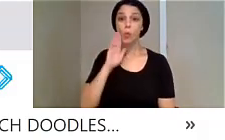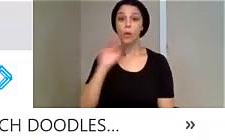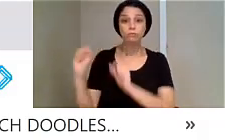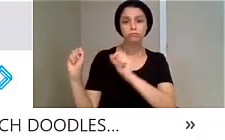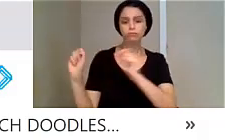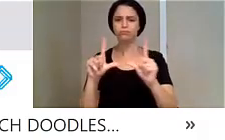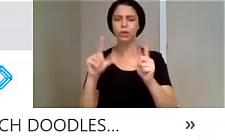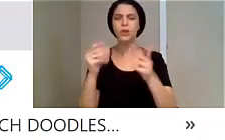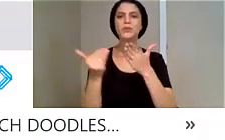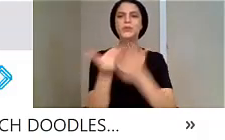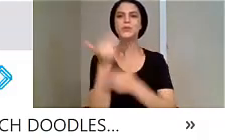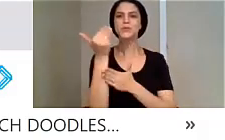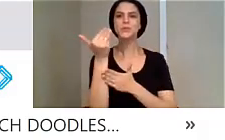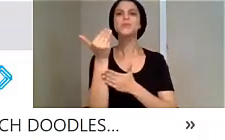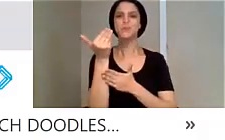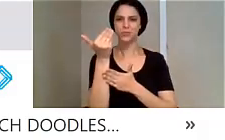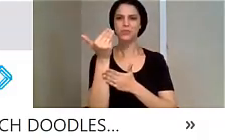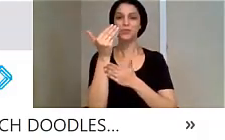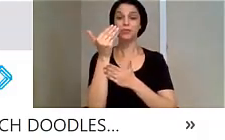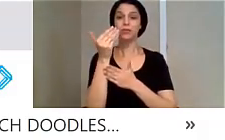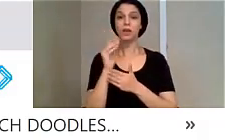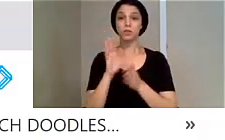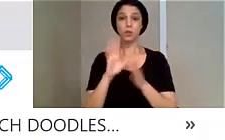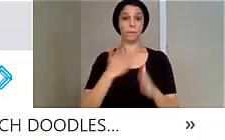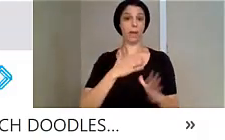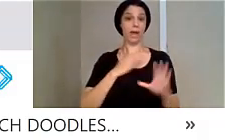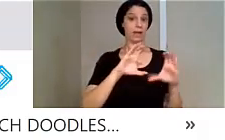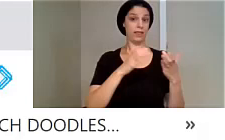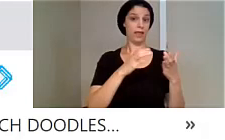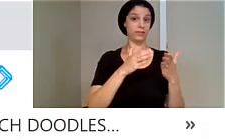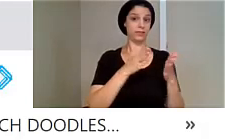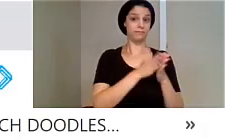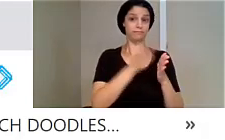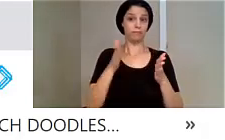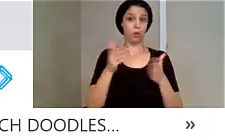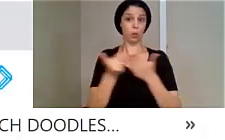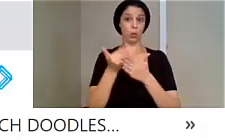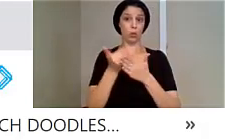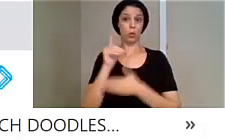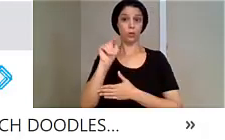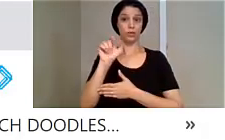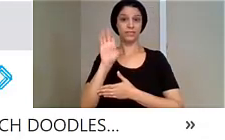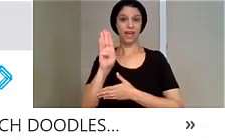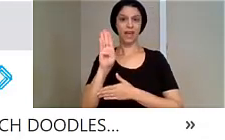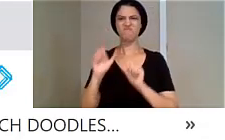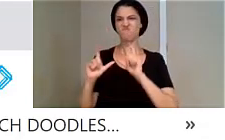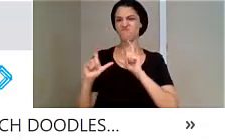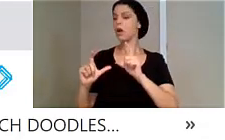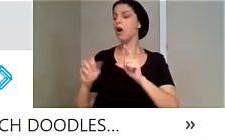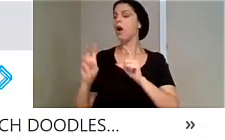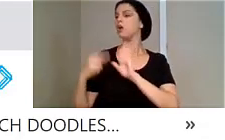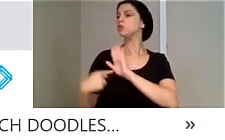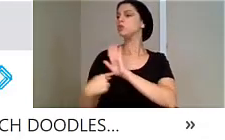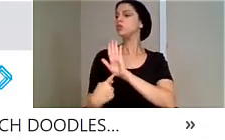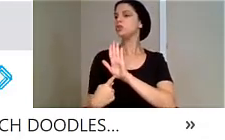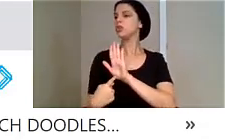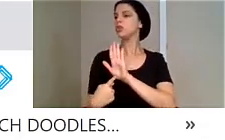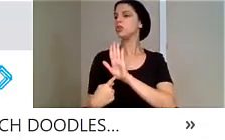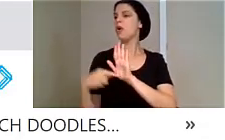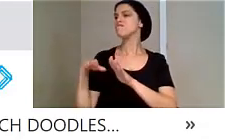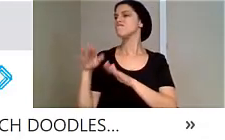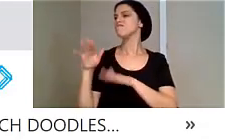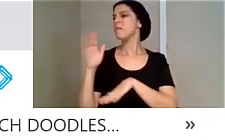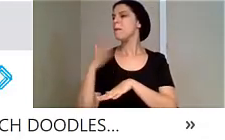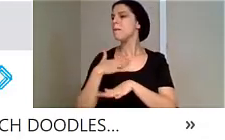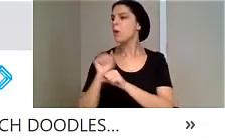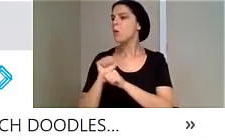new window for me right next to my course and begin to show me that assignment. So this assignment is a